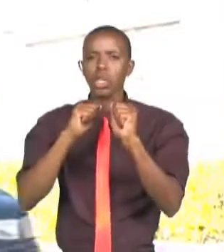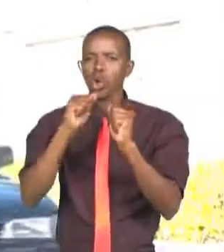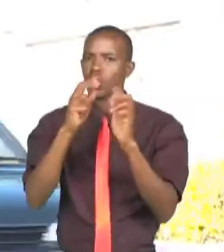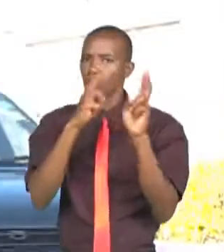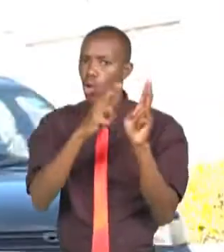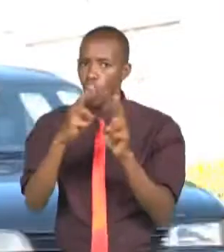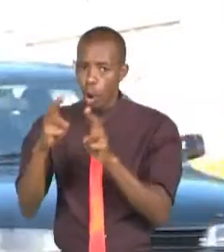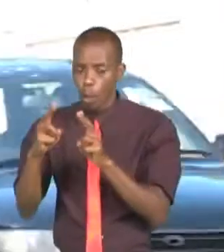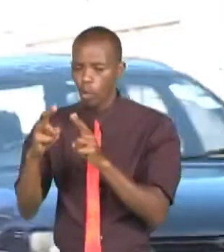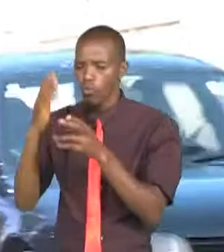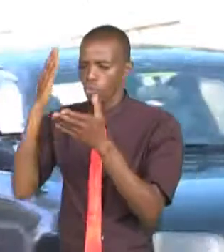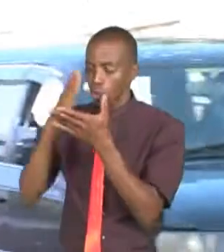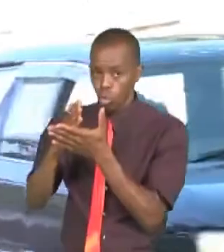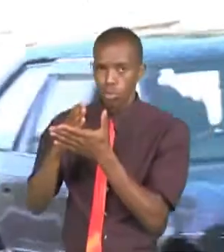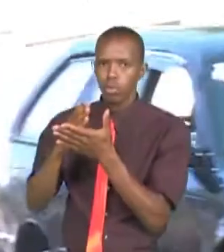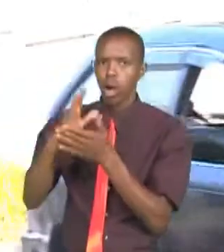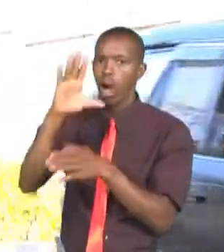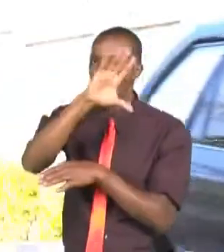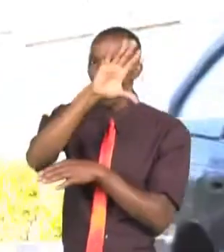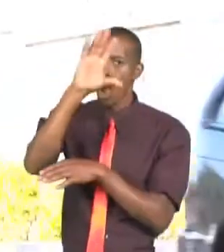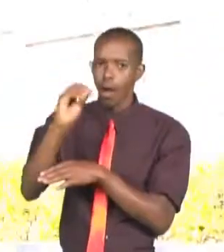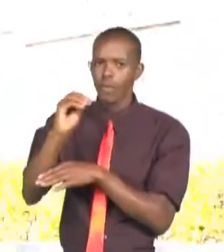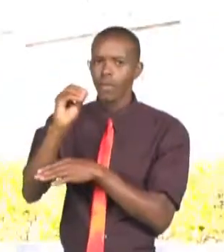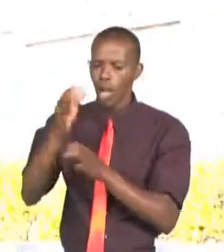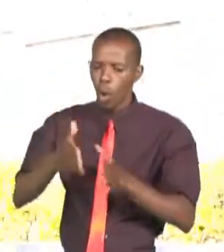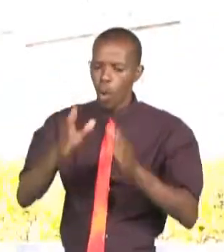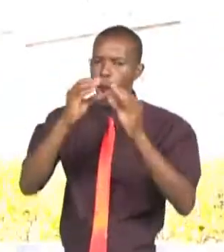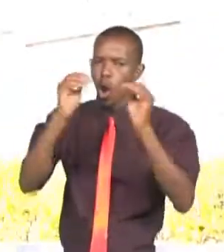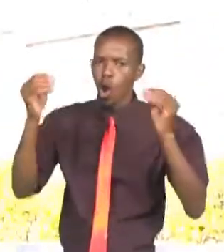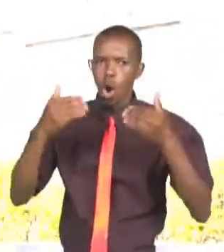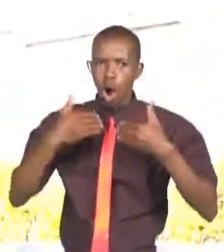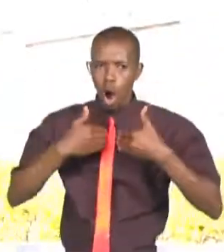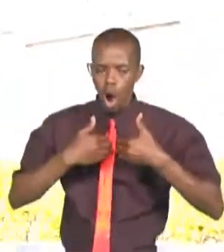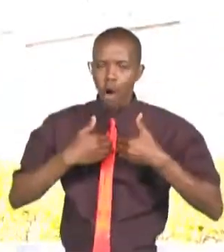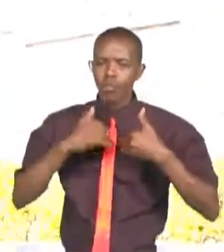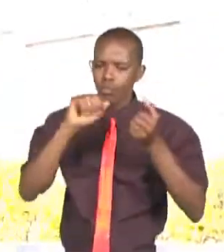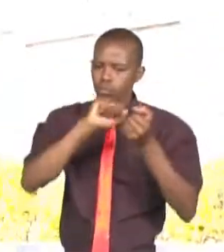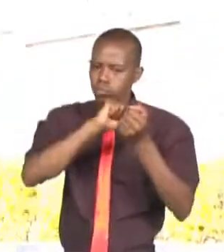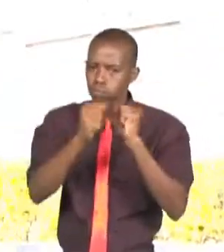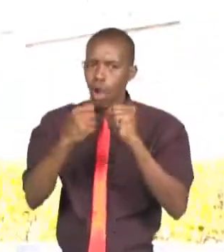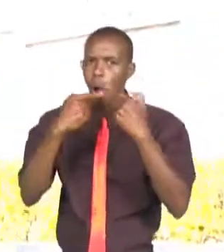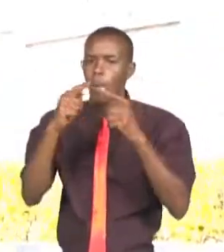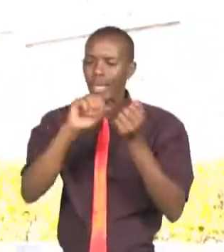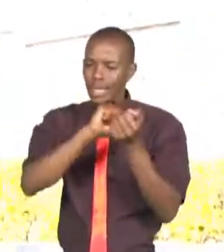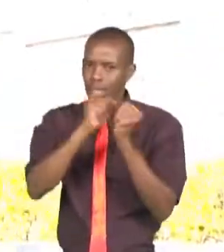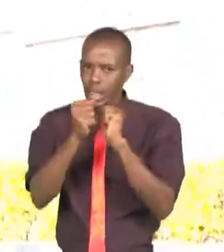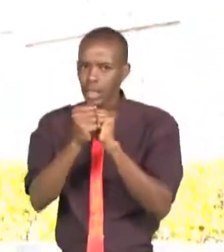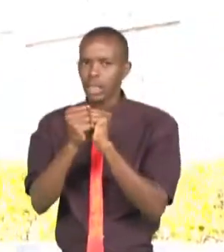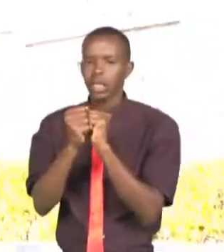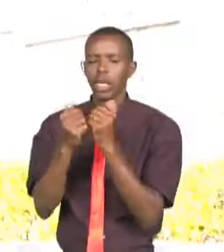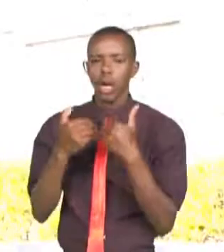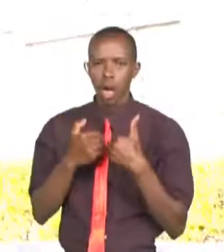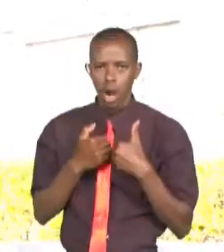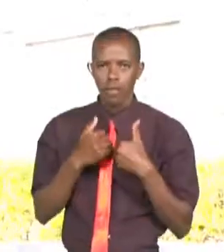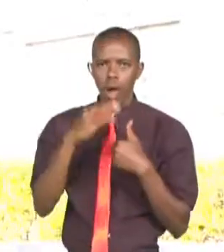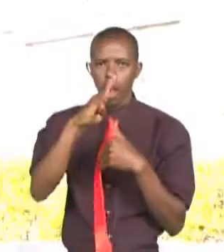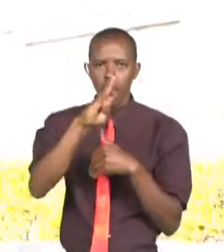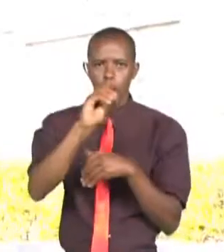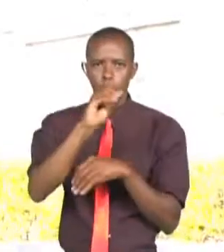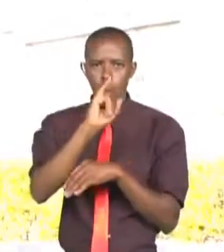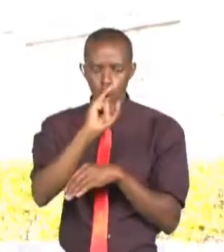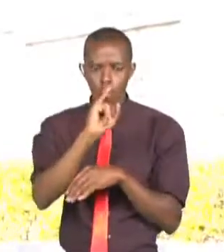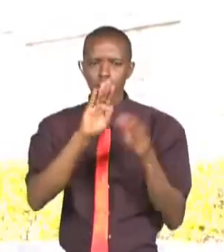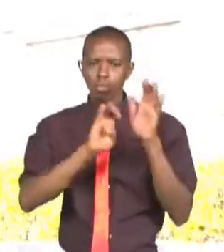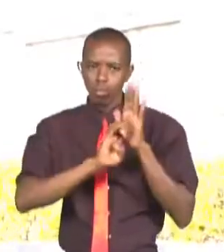is the reality. Africa has a long way to go to true liberation, but there's a change coming. And Bobi Wine is an example of